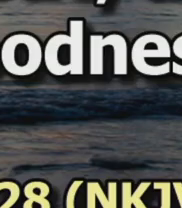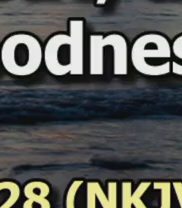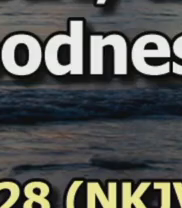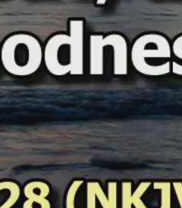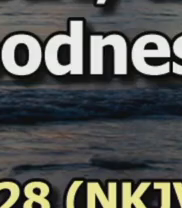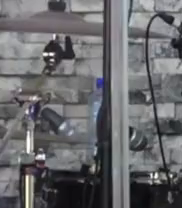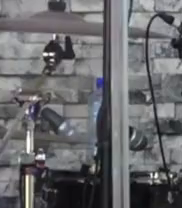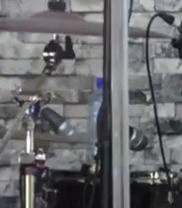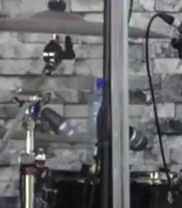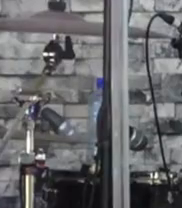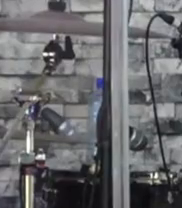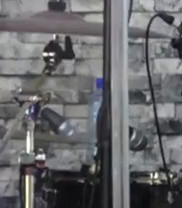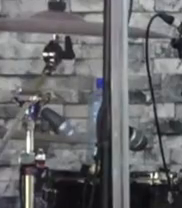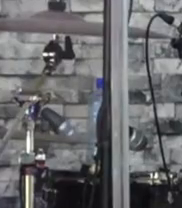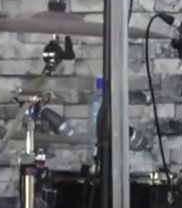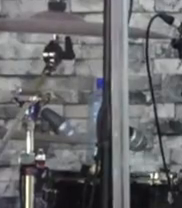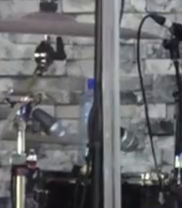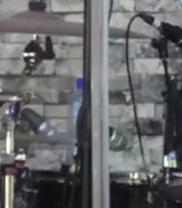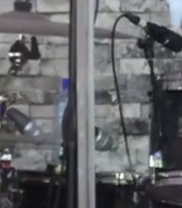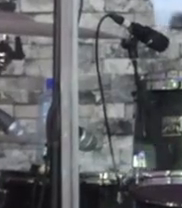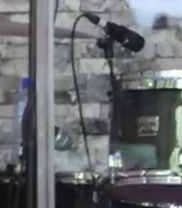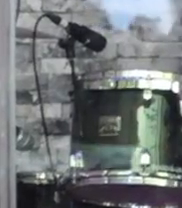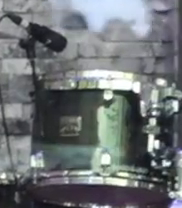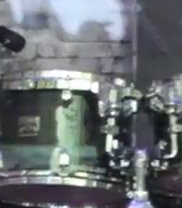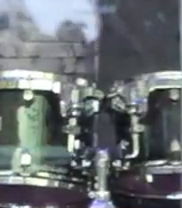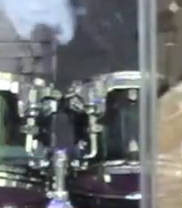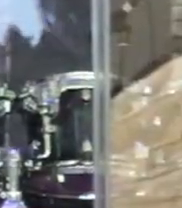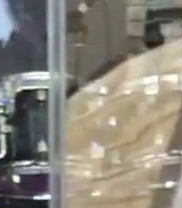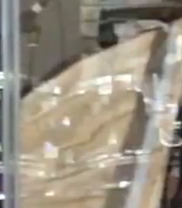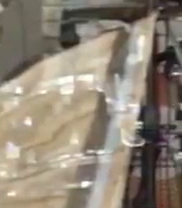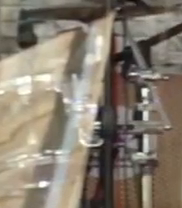So what we're seeing in here is there are promises.